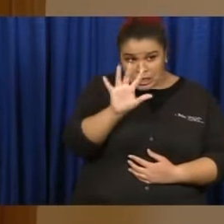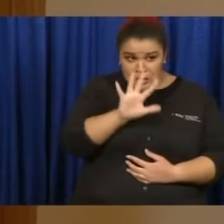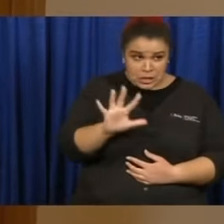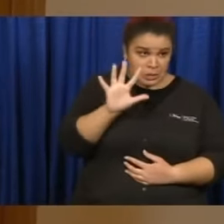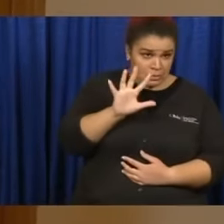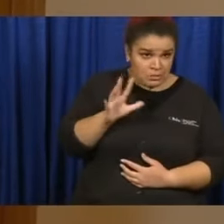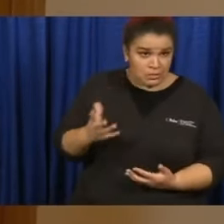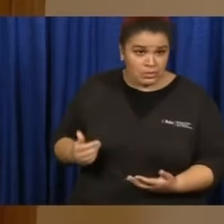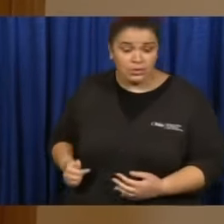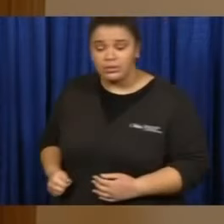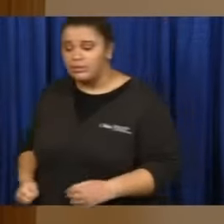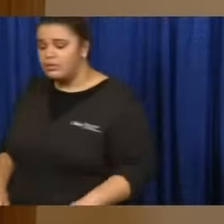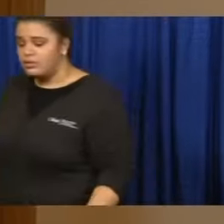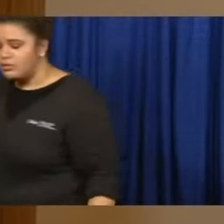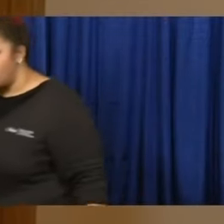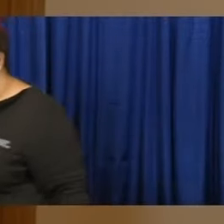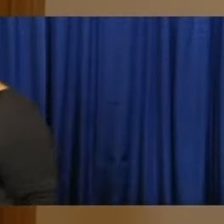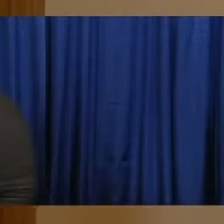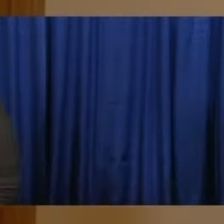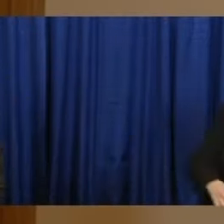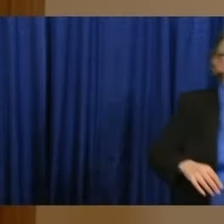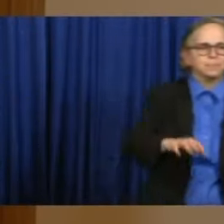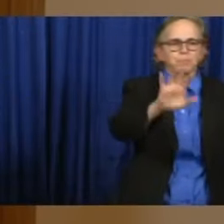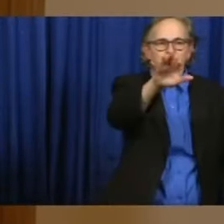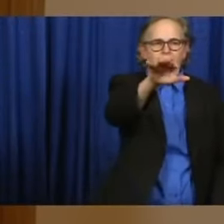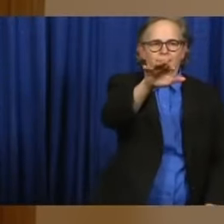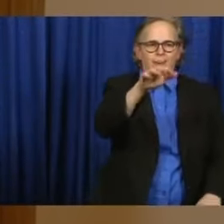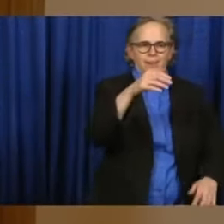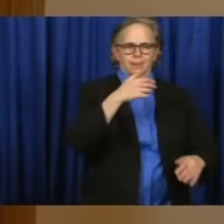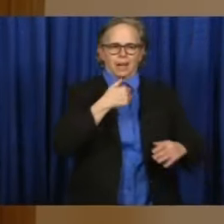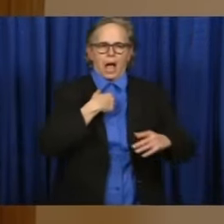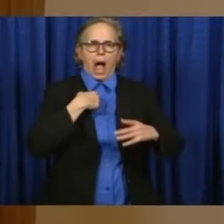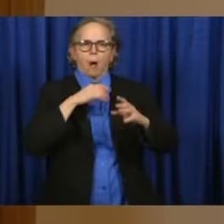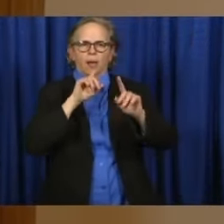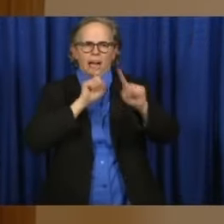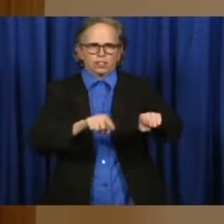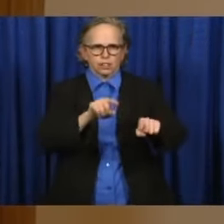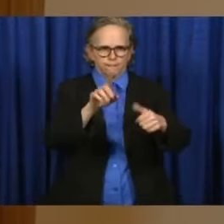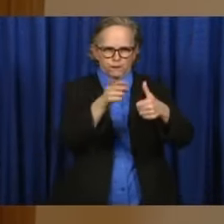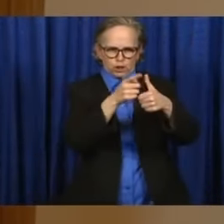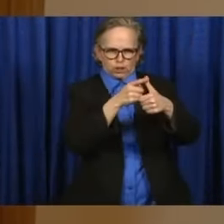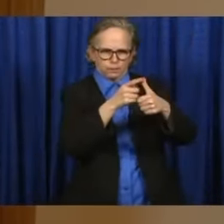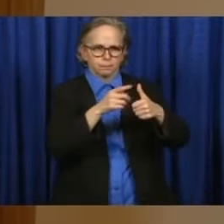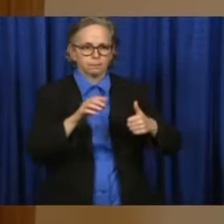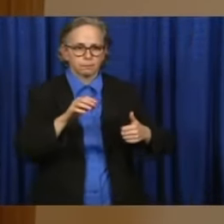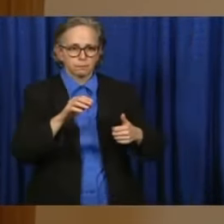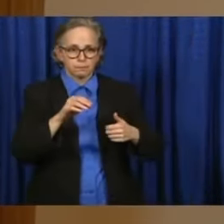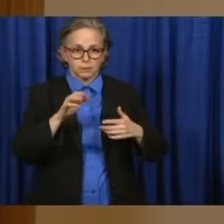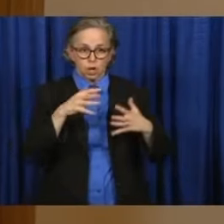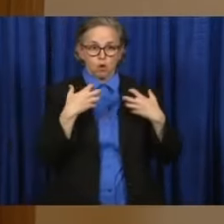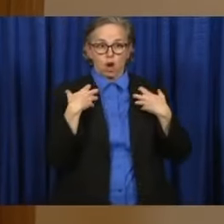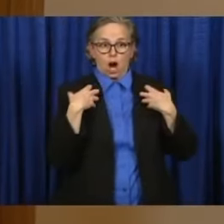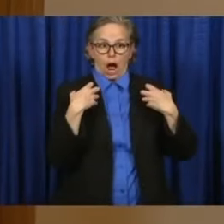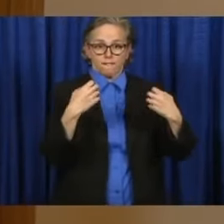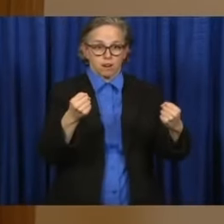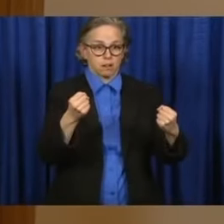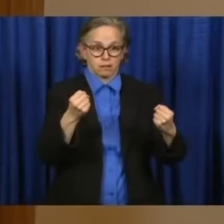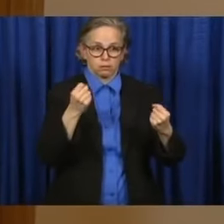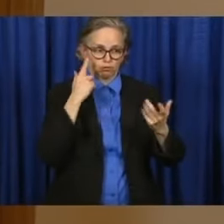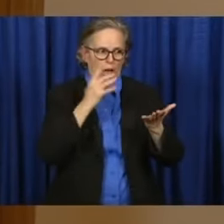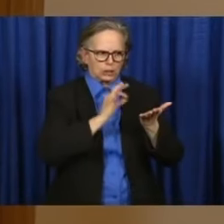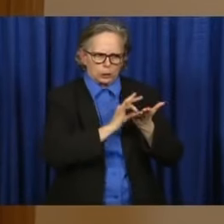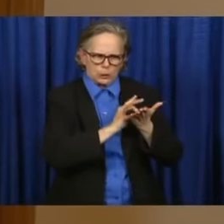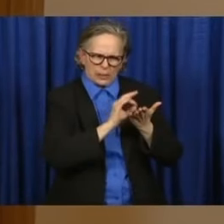start with your first part. The recovered, we are going to do our best to track that. We know that most people